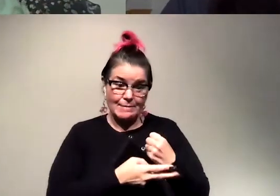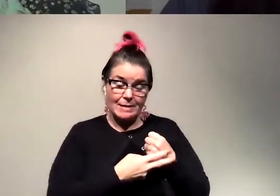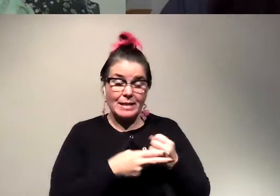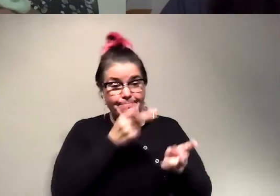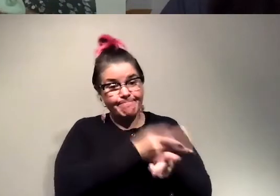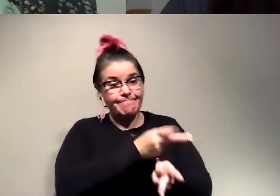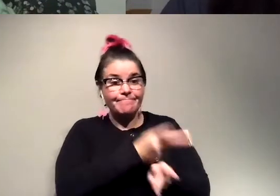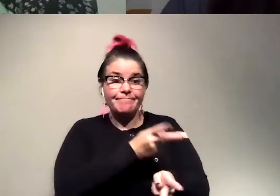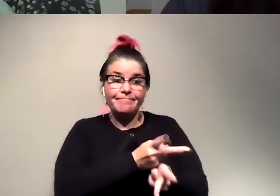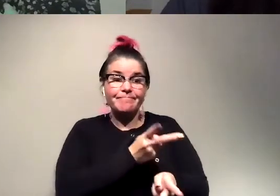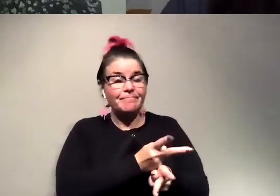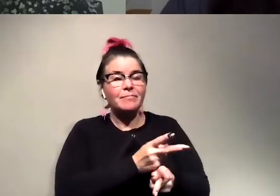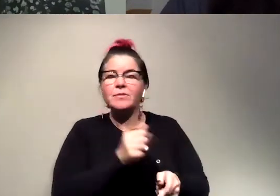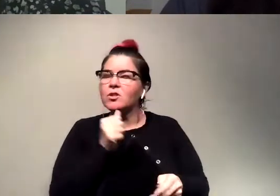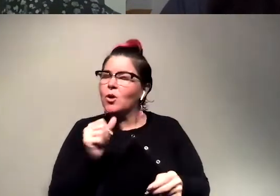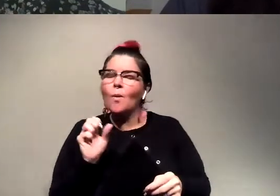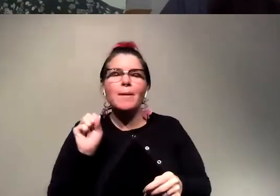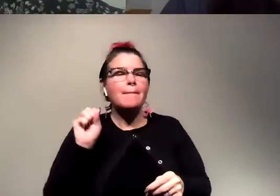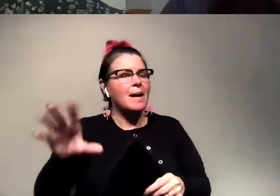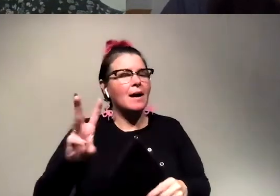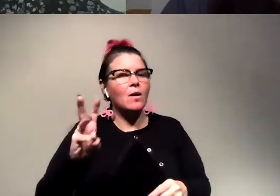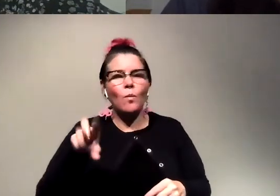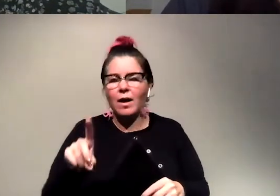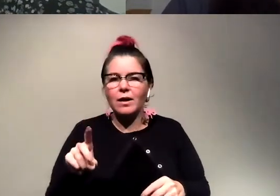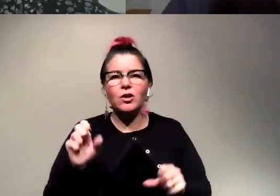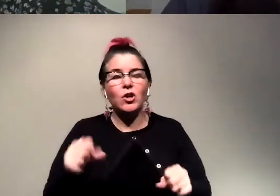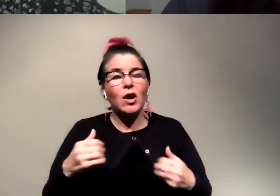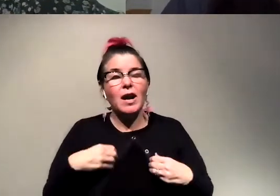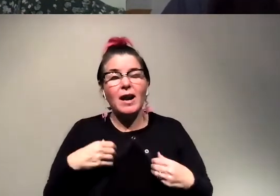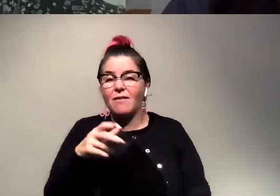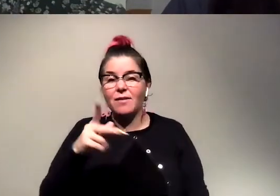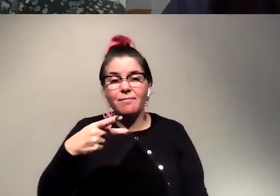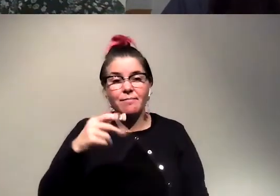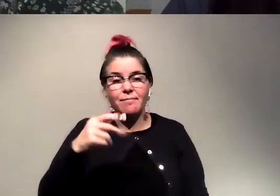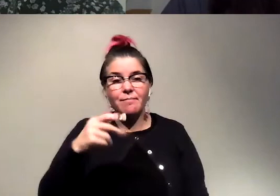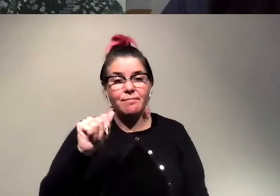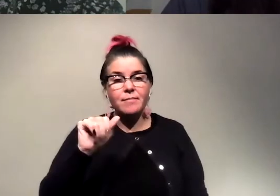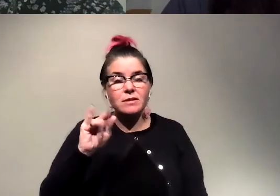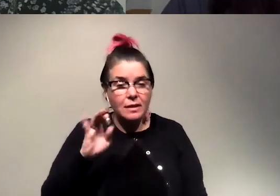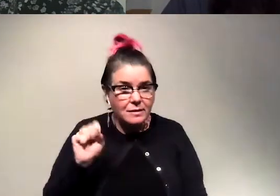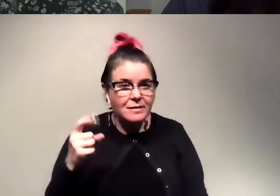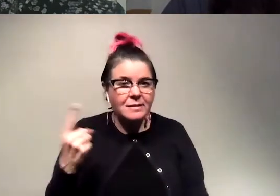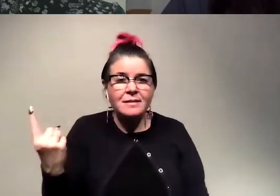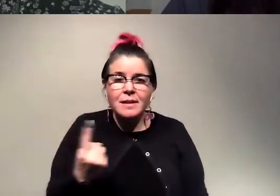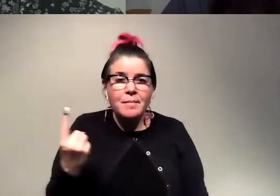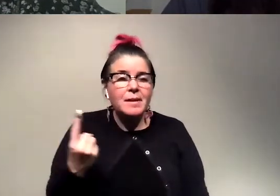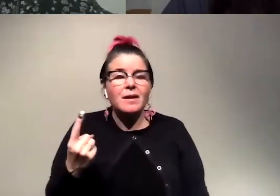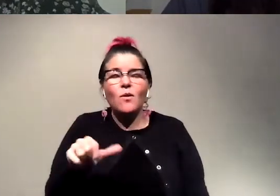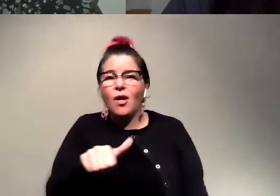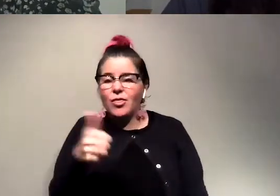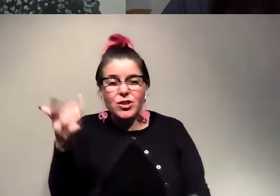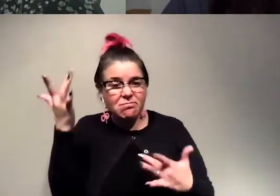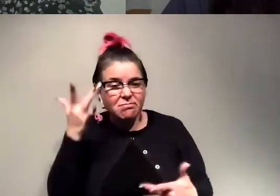a while, don't release it into the wild. It could have like parasites or something, or some other thing that